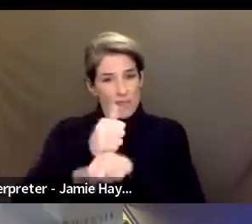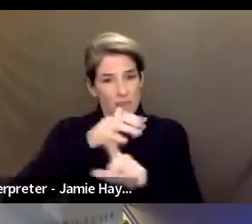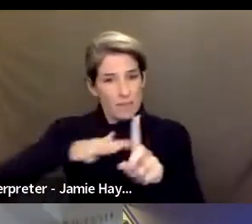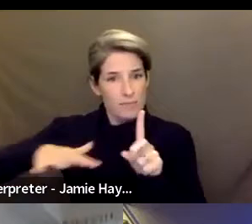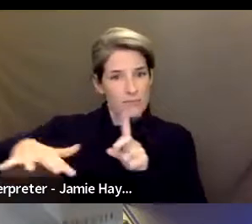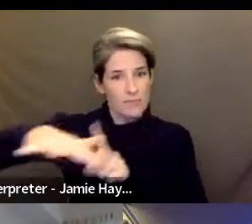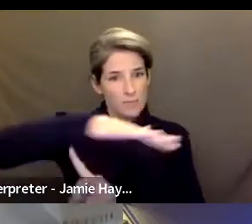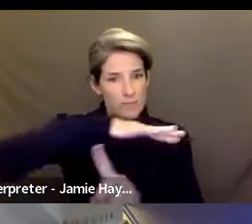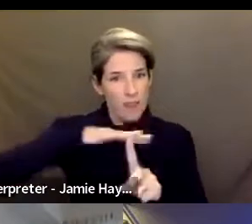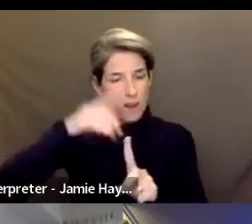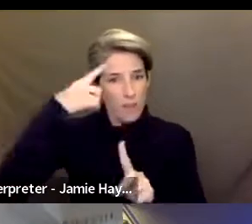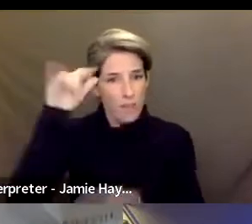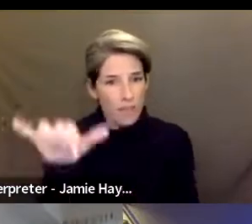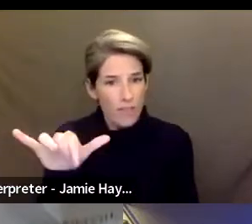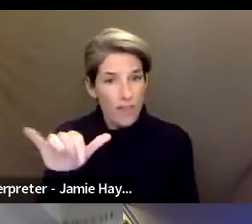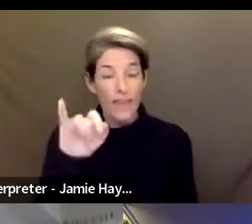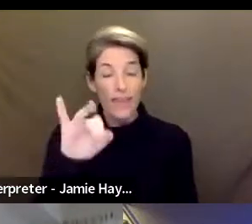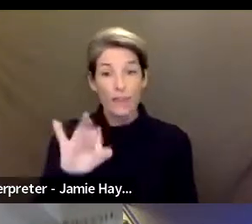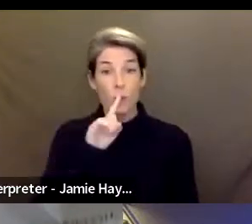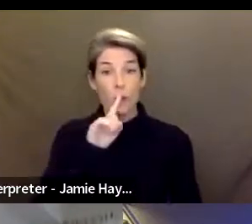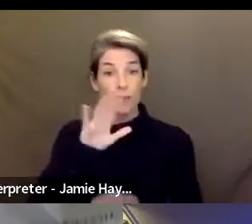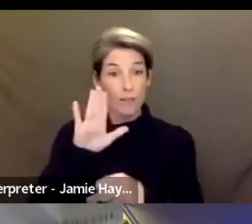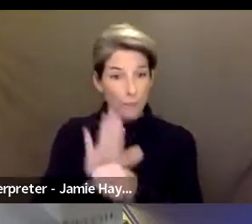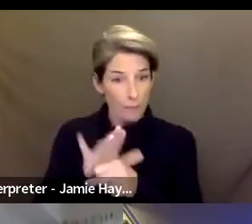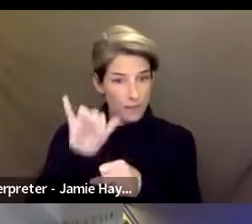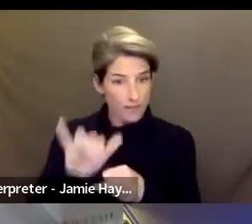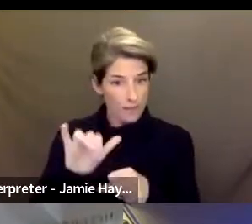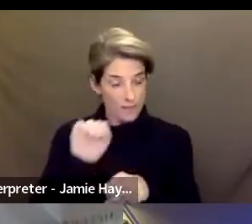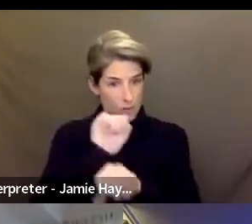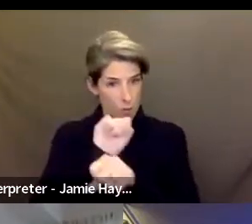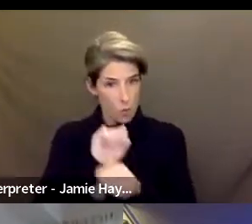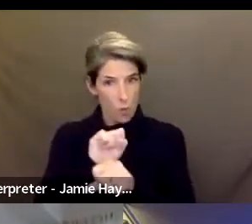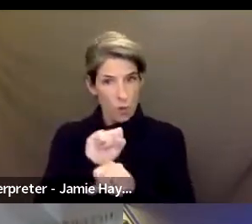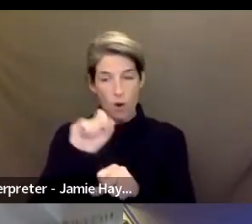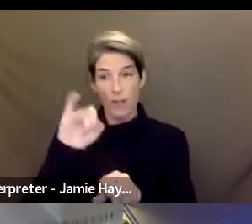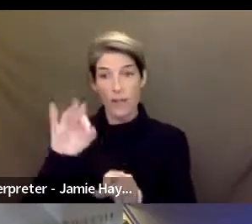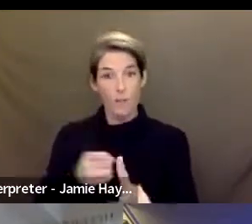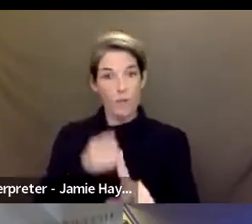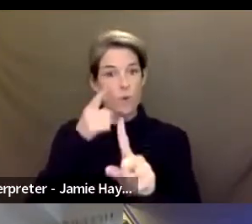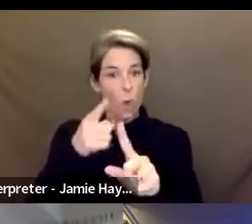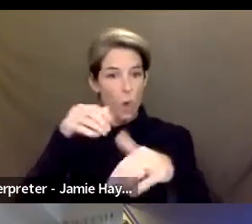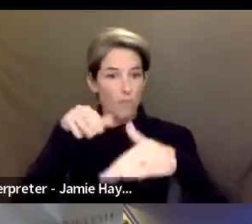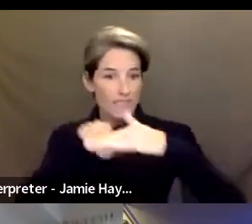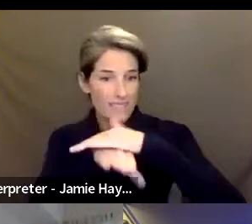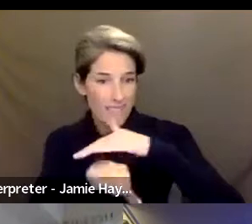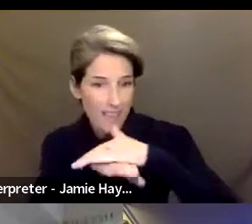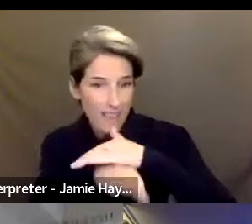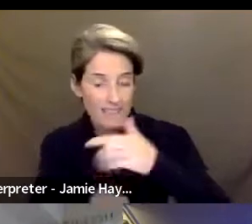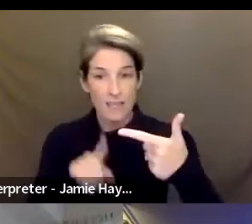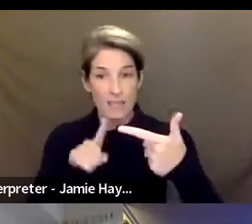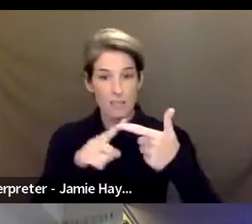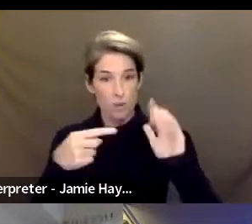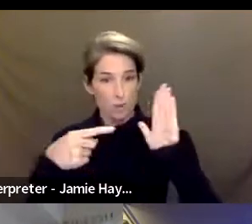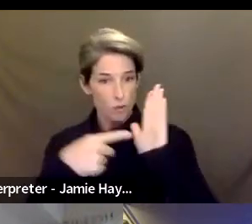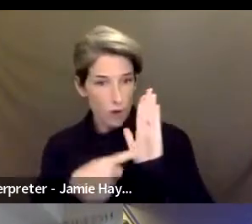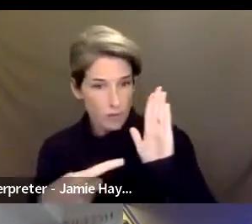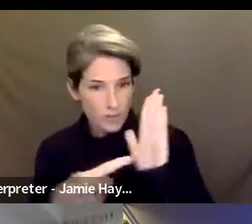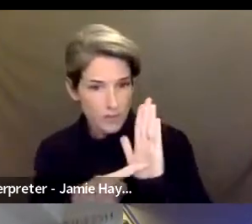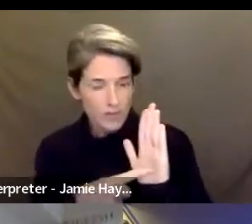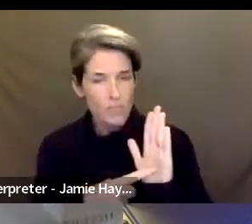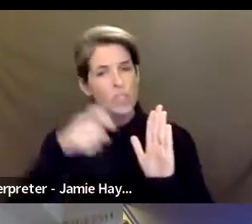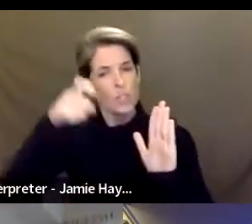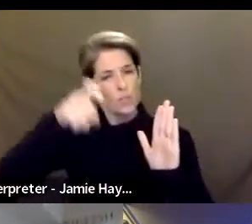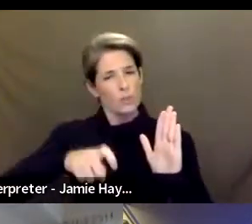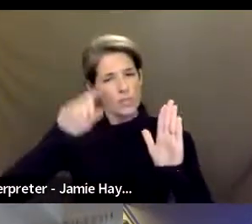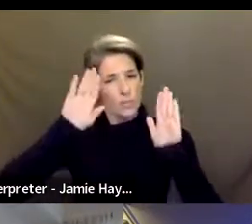about this work. If we're really about providing access, if we're really about representation, you have to play the long